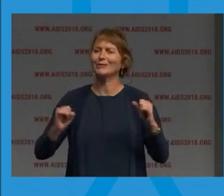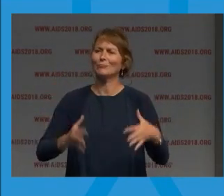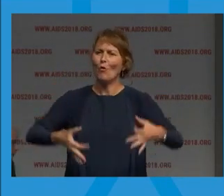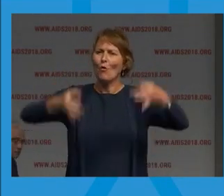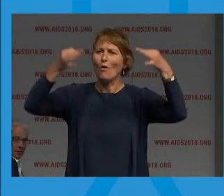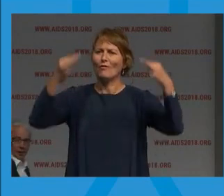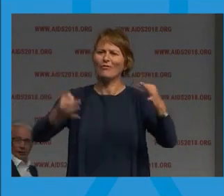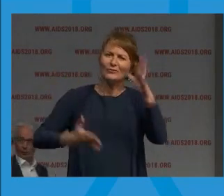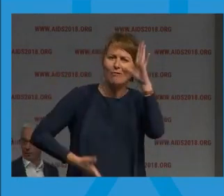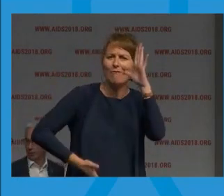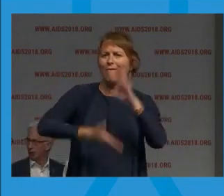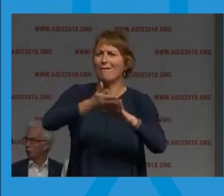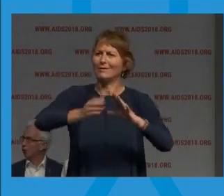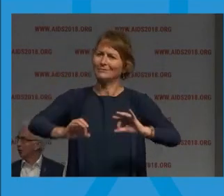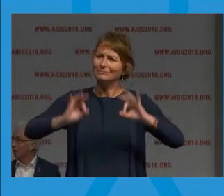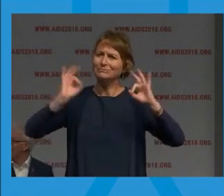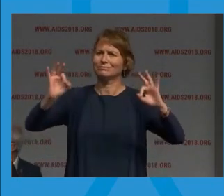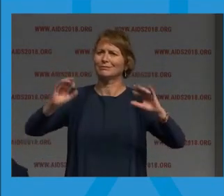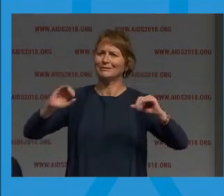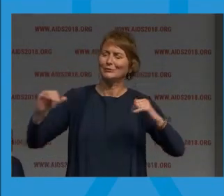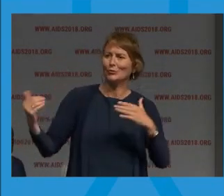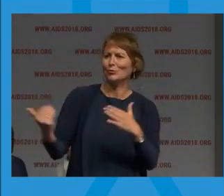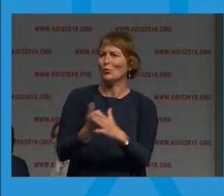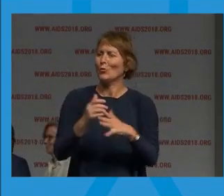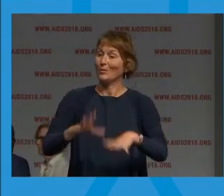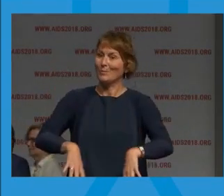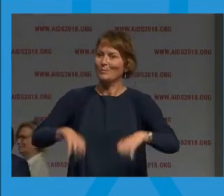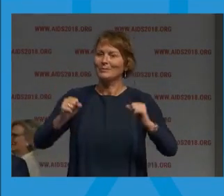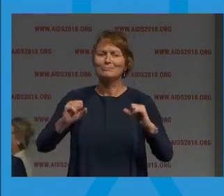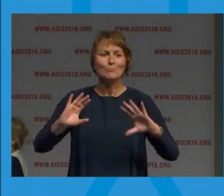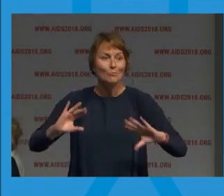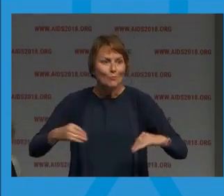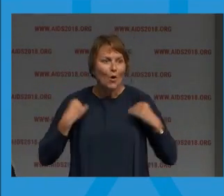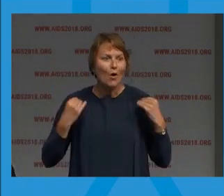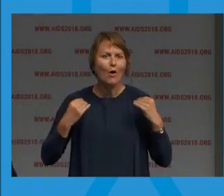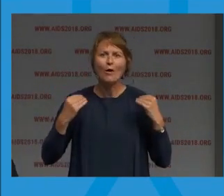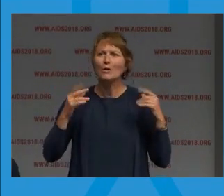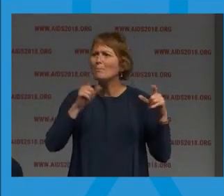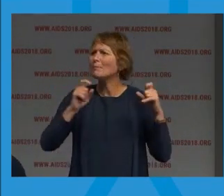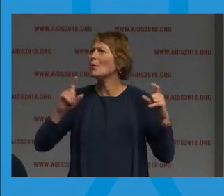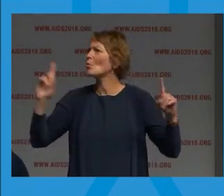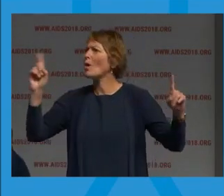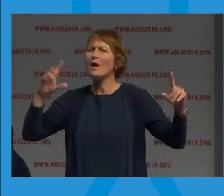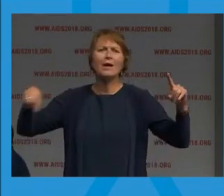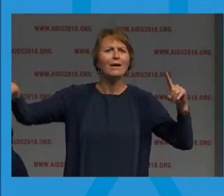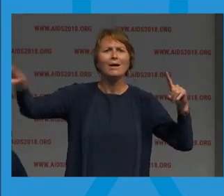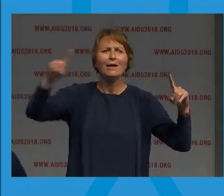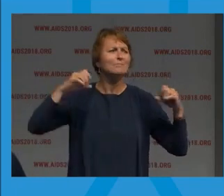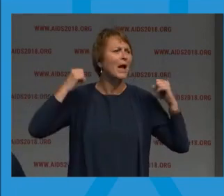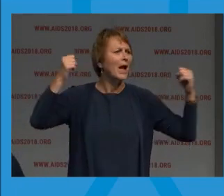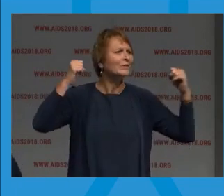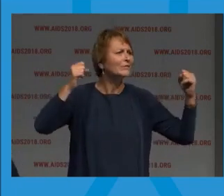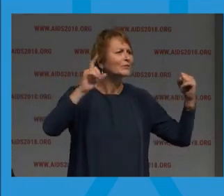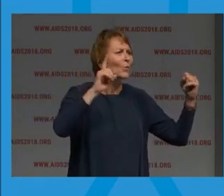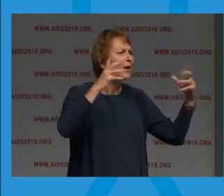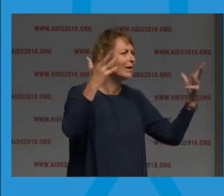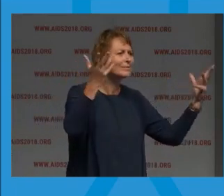this great initiative. Young people, young activists, where are you?